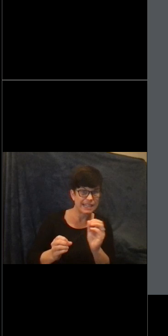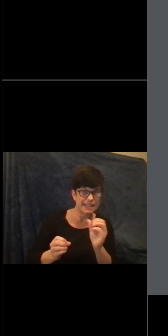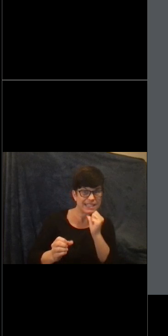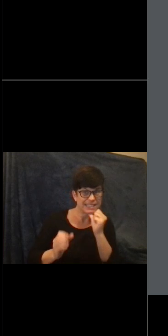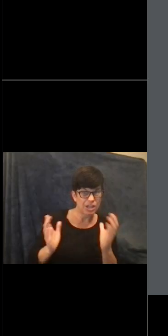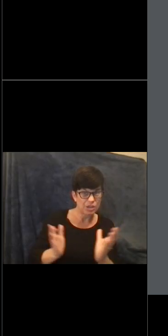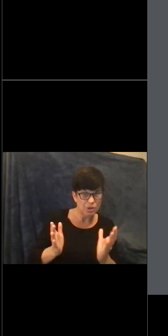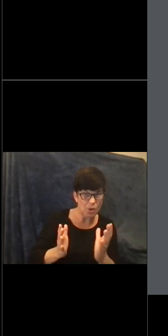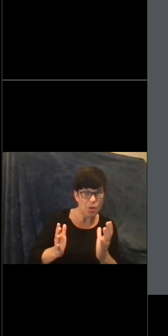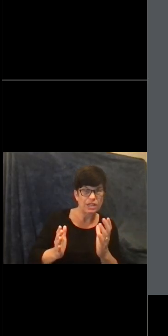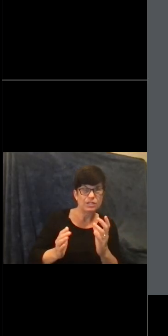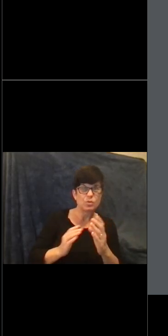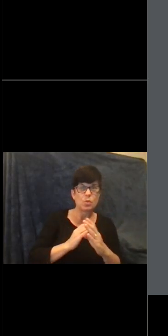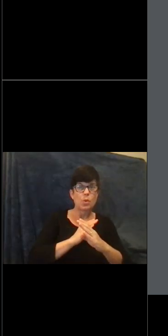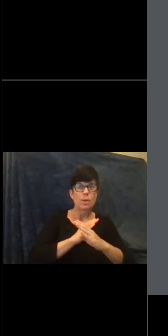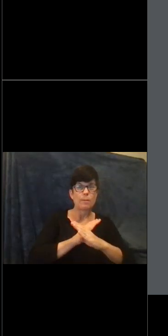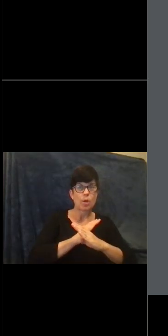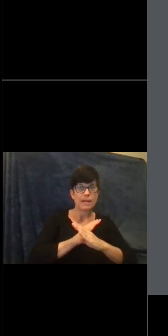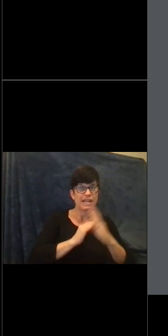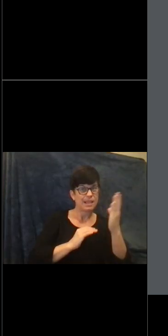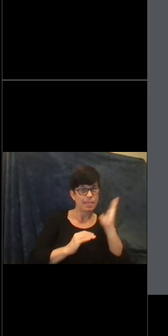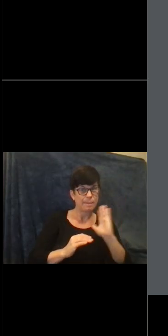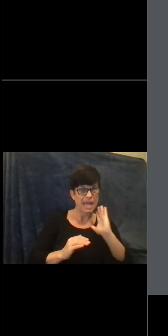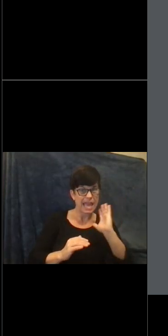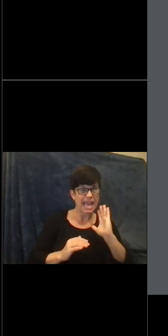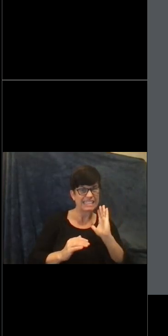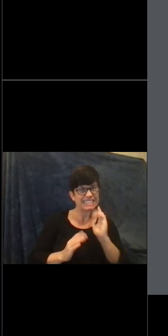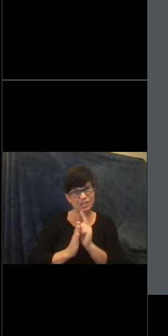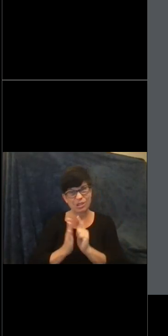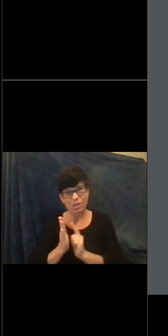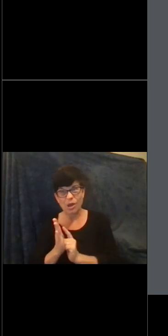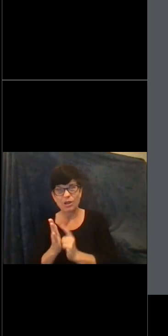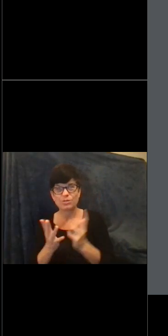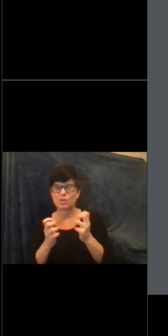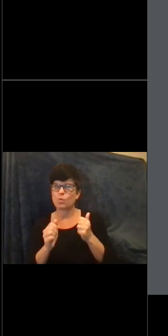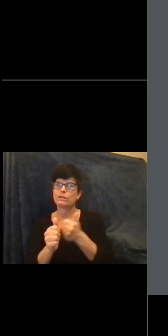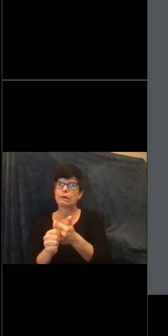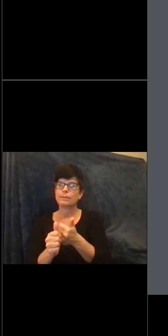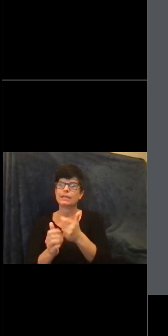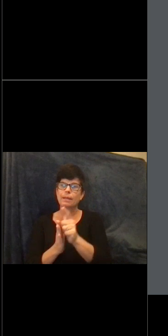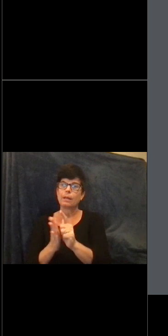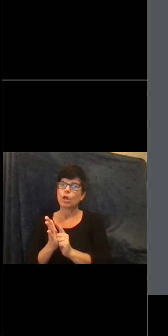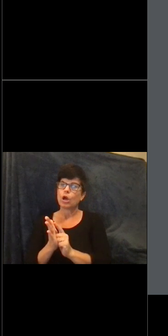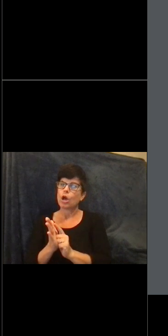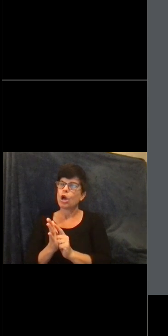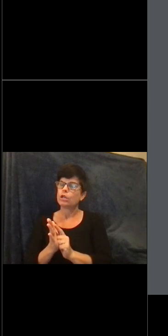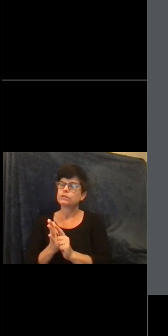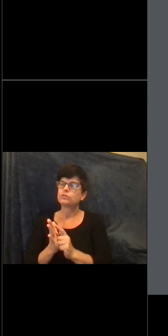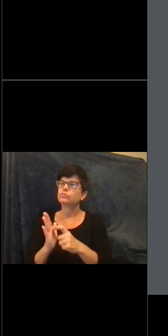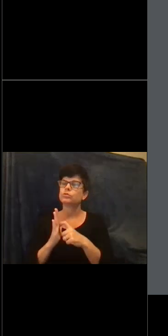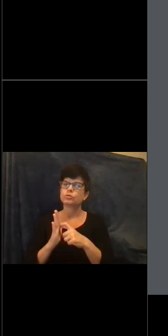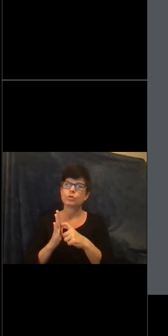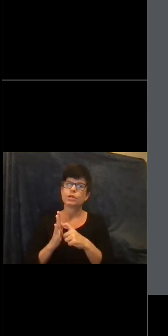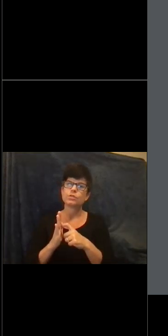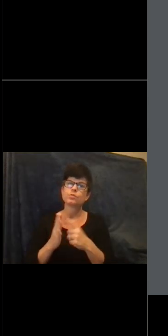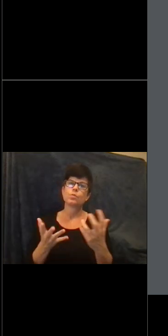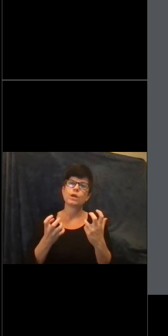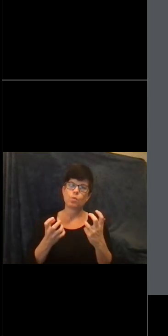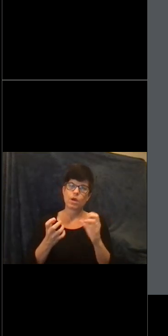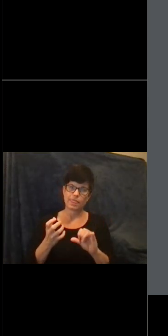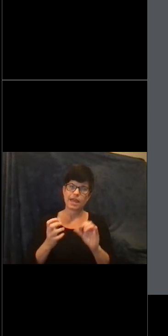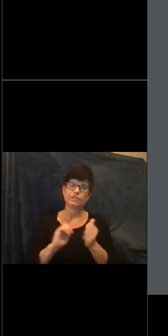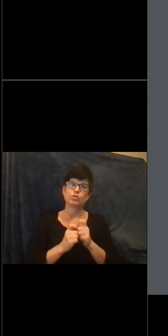encouraged, you know, in the past statutes, the update that the statute has, we'd like to have that be made whole.